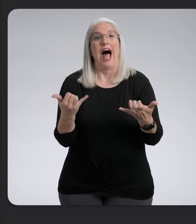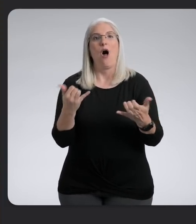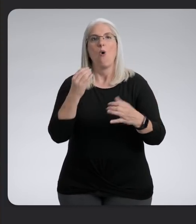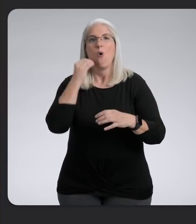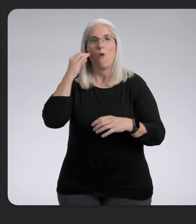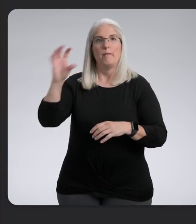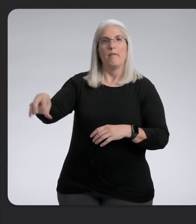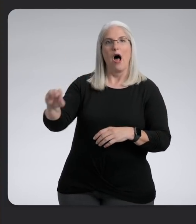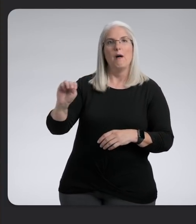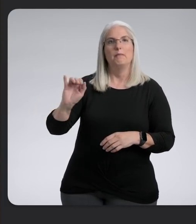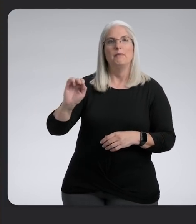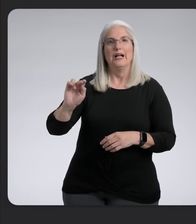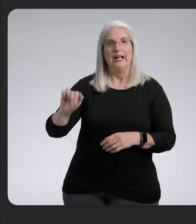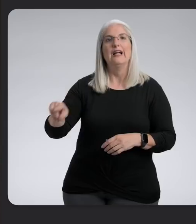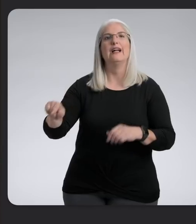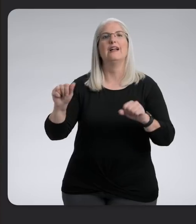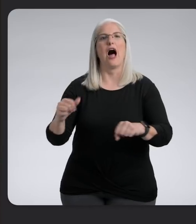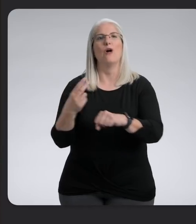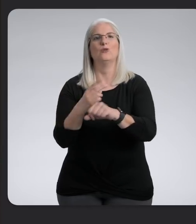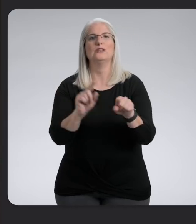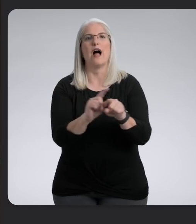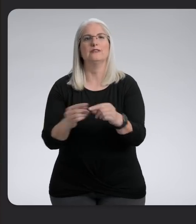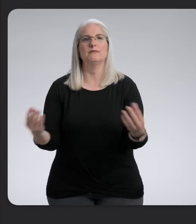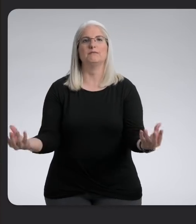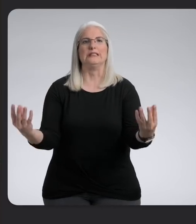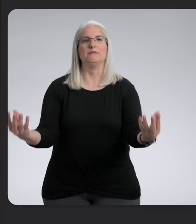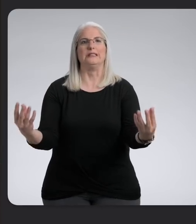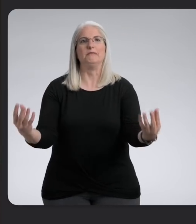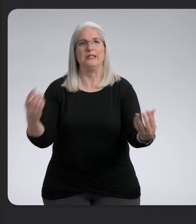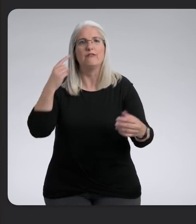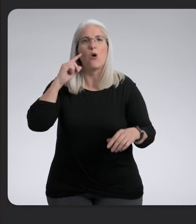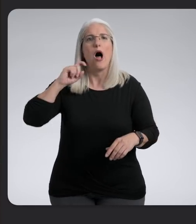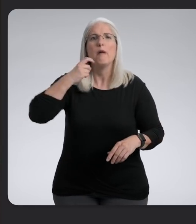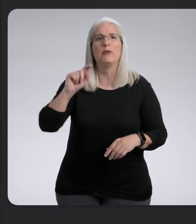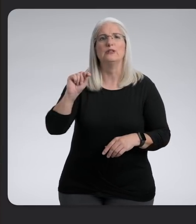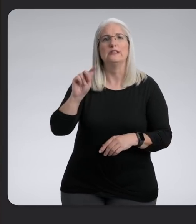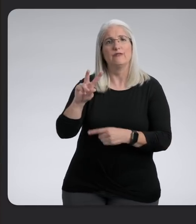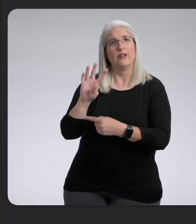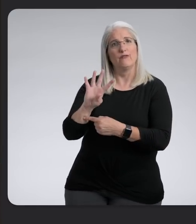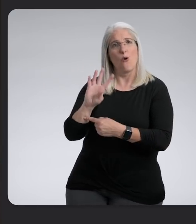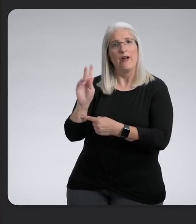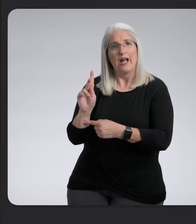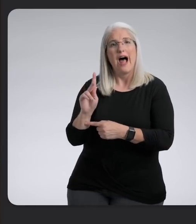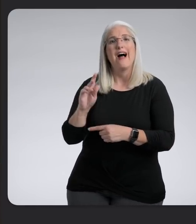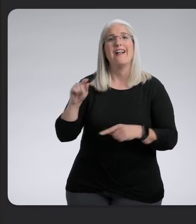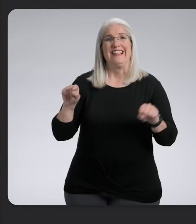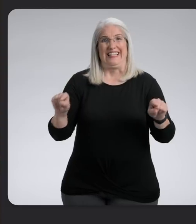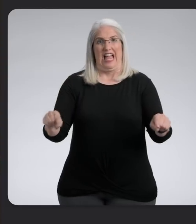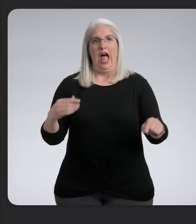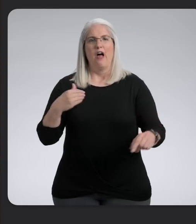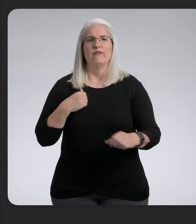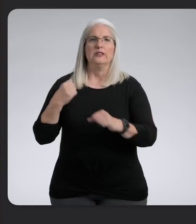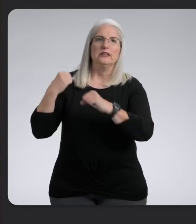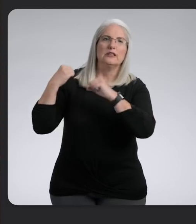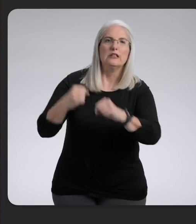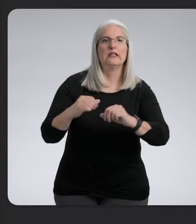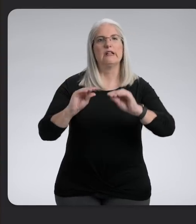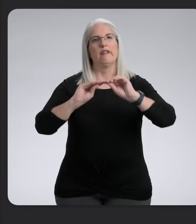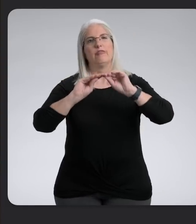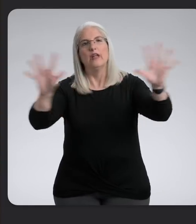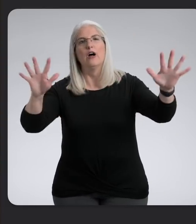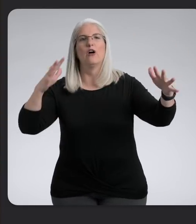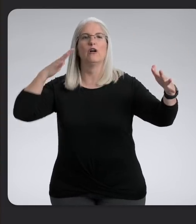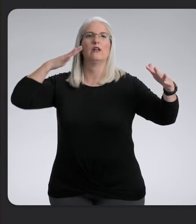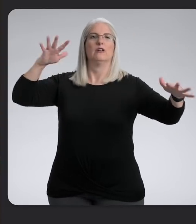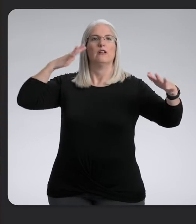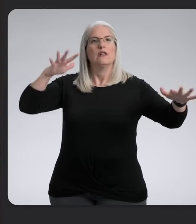Apple TV 4K. With the power of computational audio, HomePod Mini delivers rich, balanced sound and crystal clear dialogue